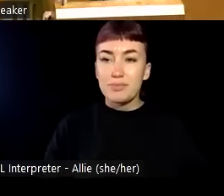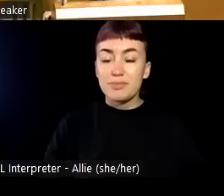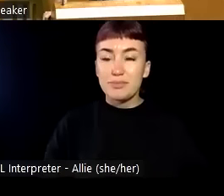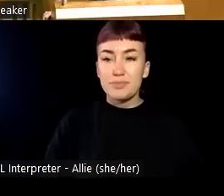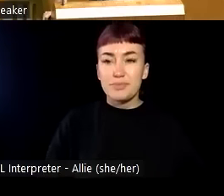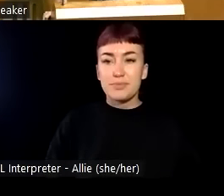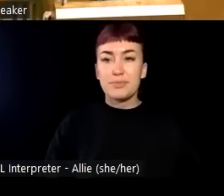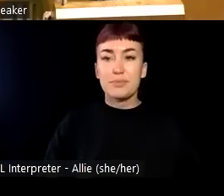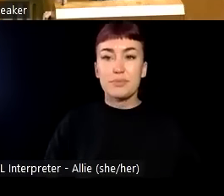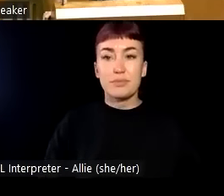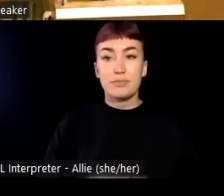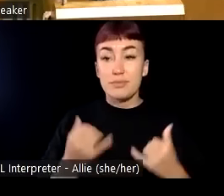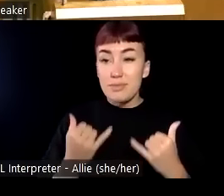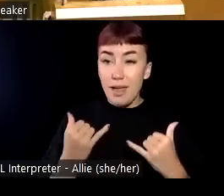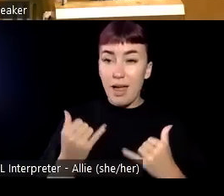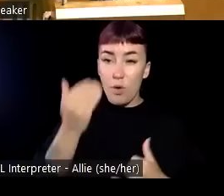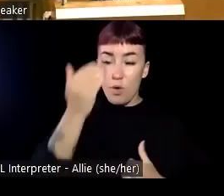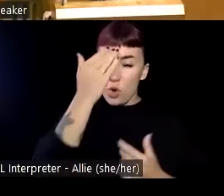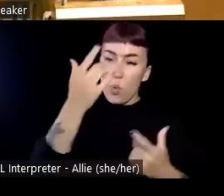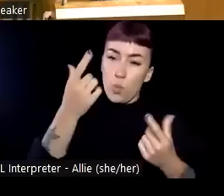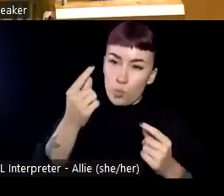that now I know what it is.